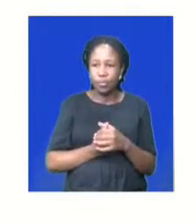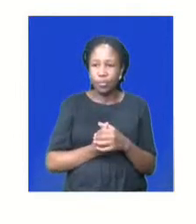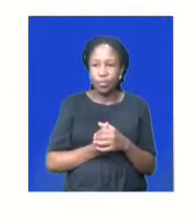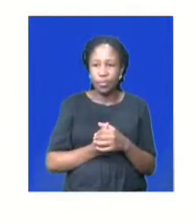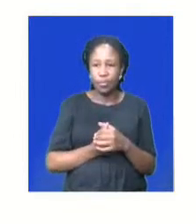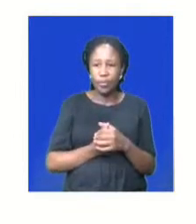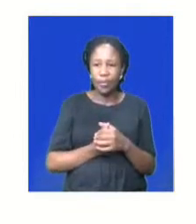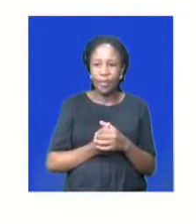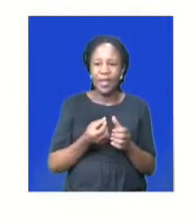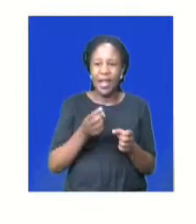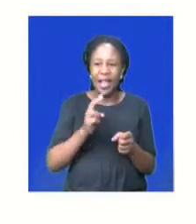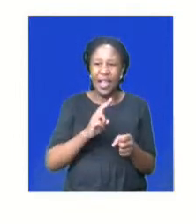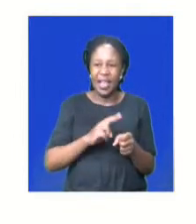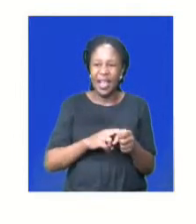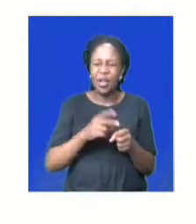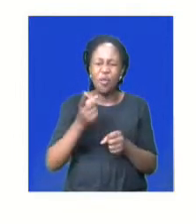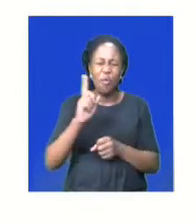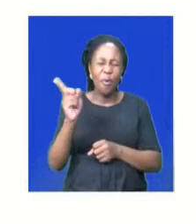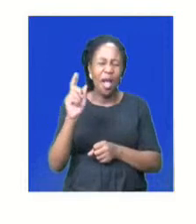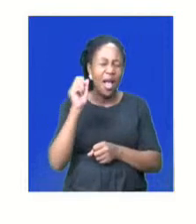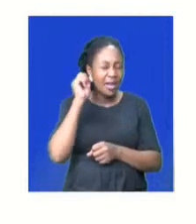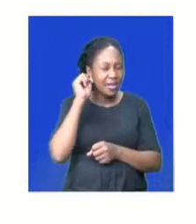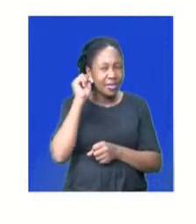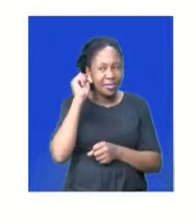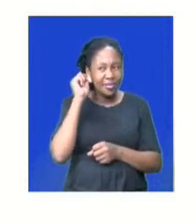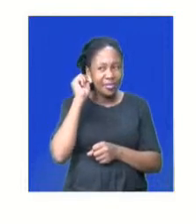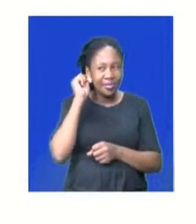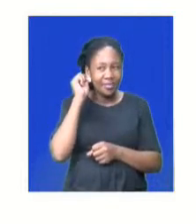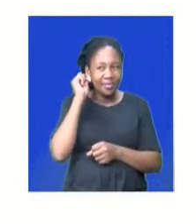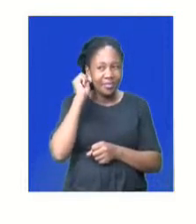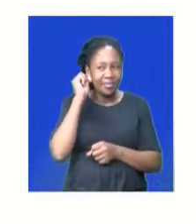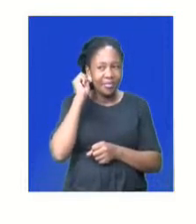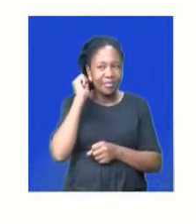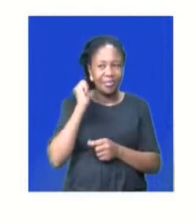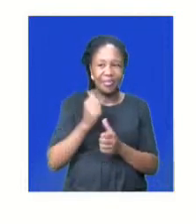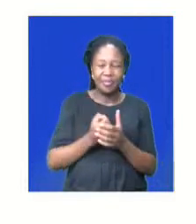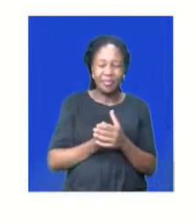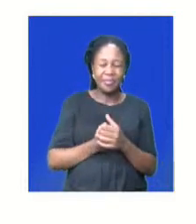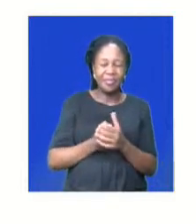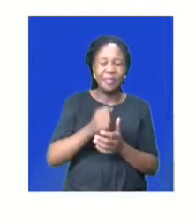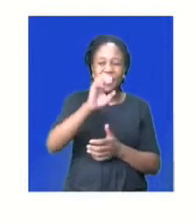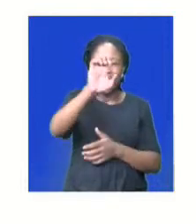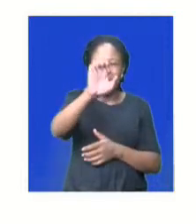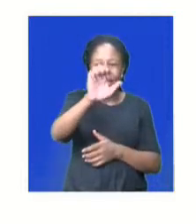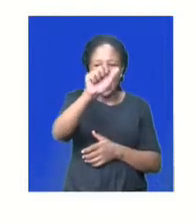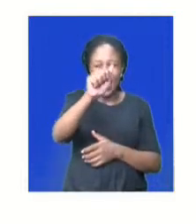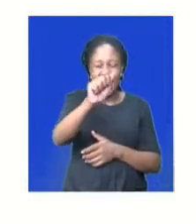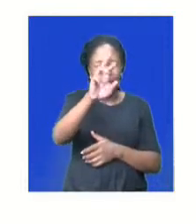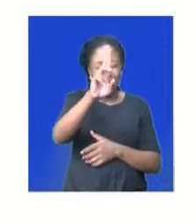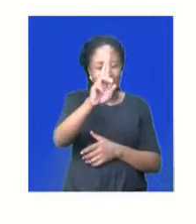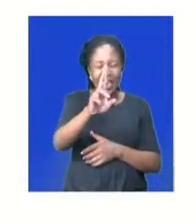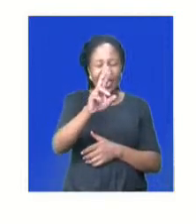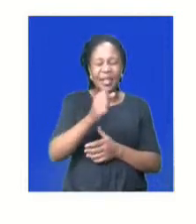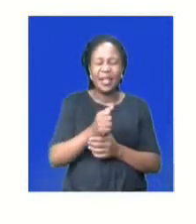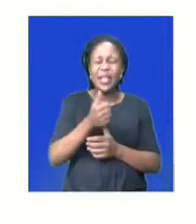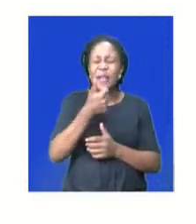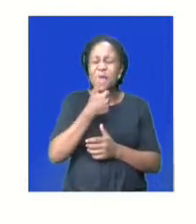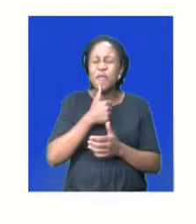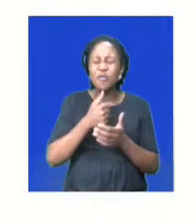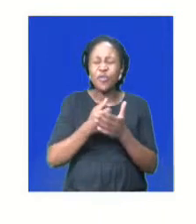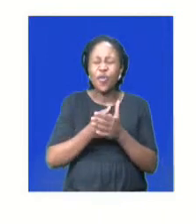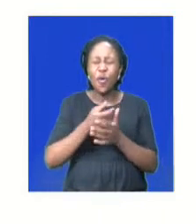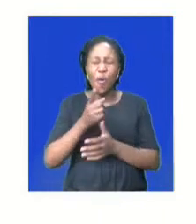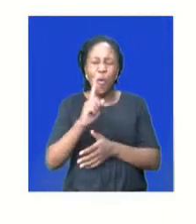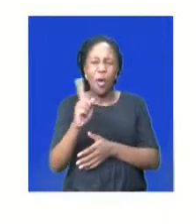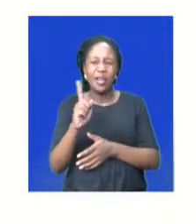the ear. Yes, that is the ear. What do we use the ear for? We use the